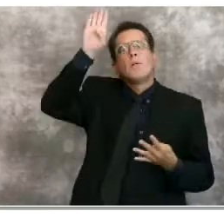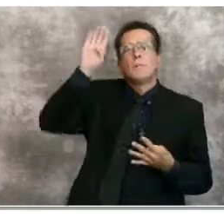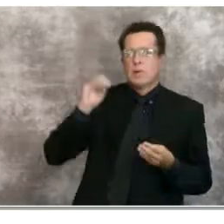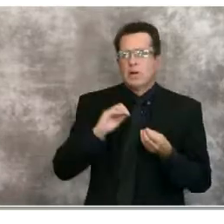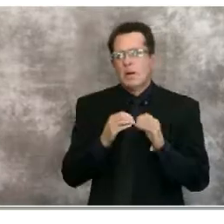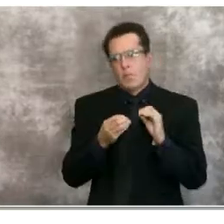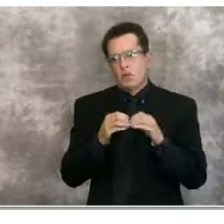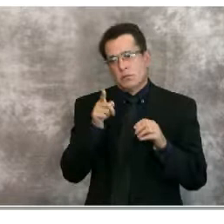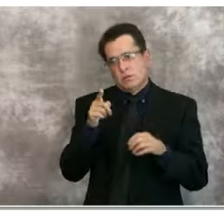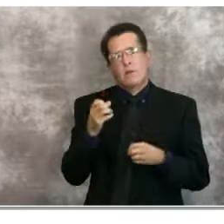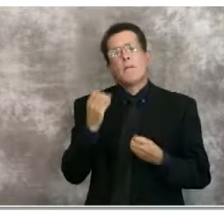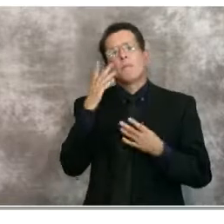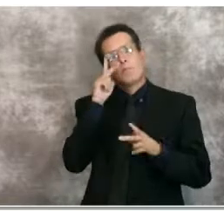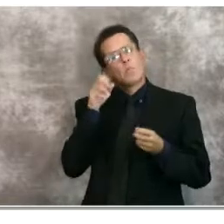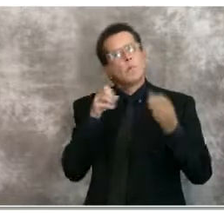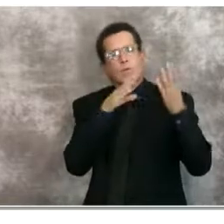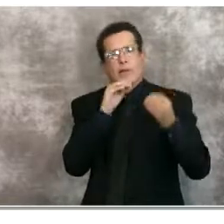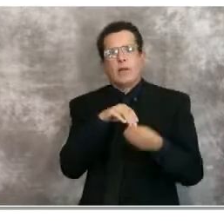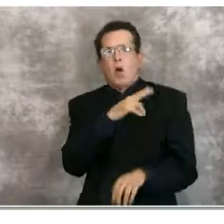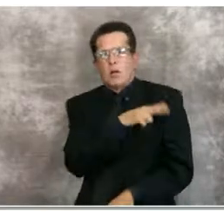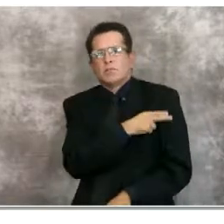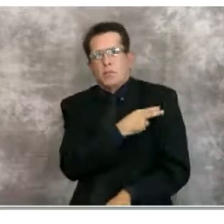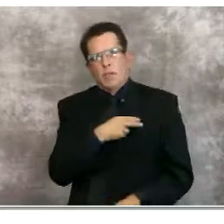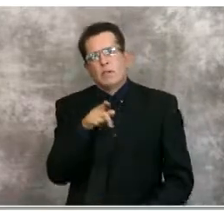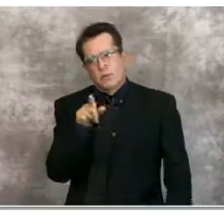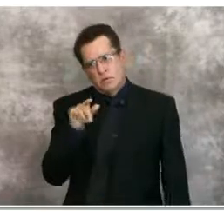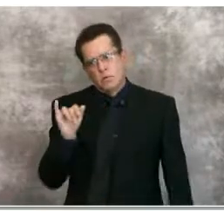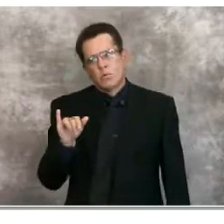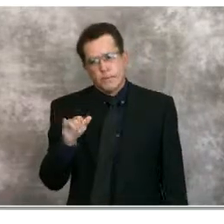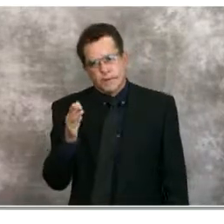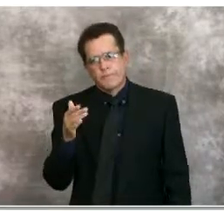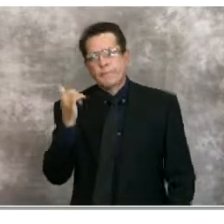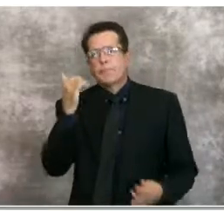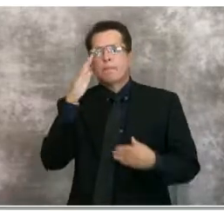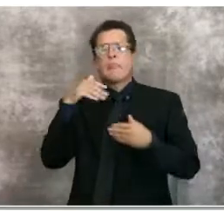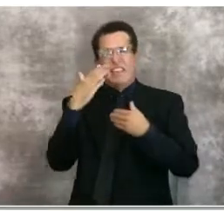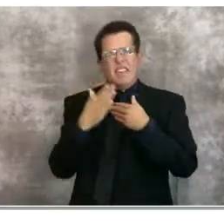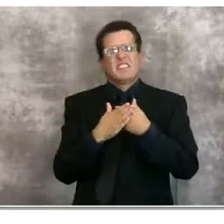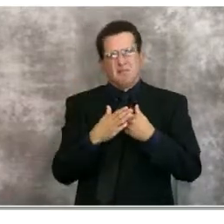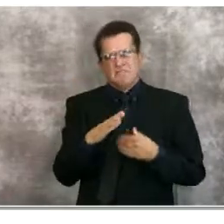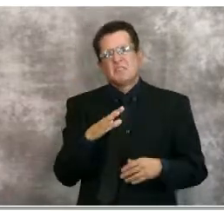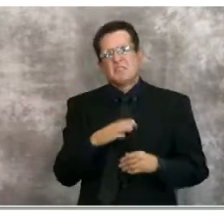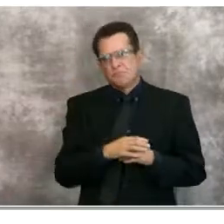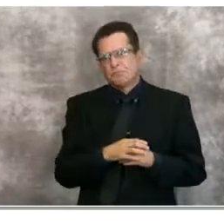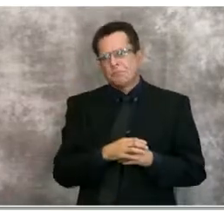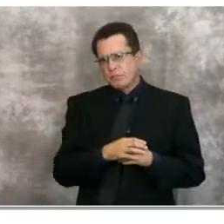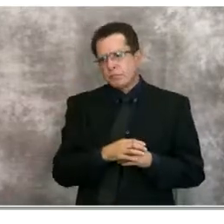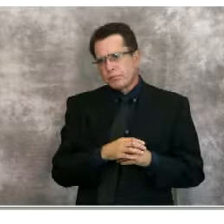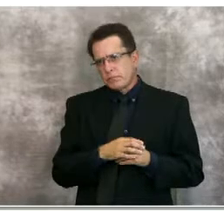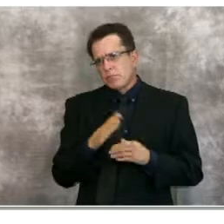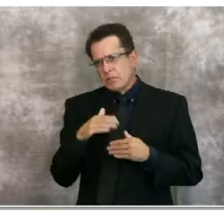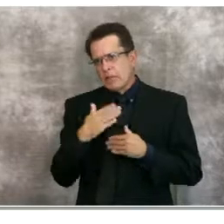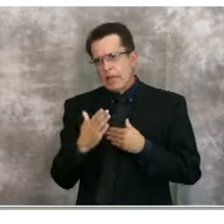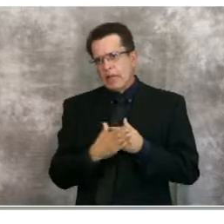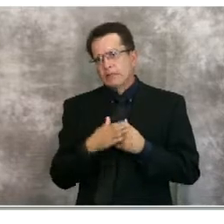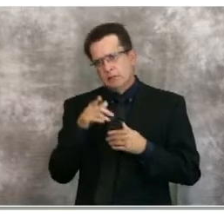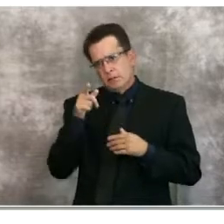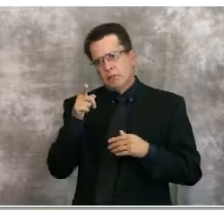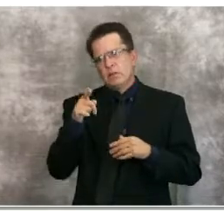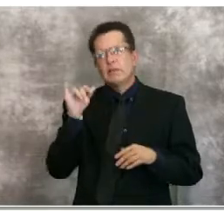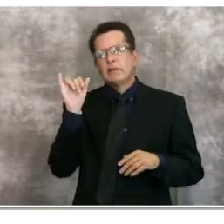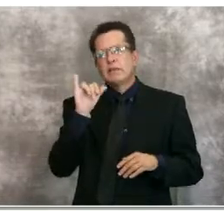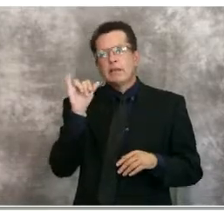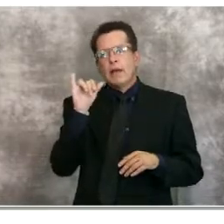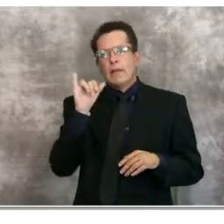of hospitalizations. Going to the next slide, this is, if we look at